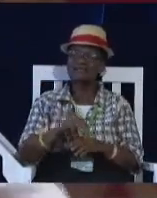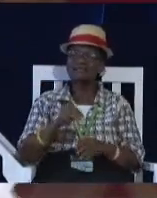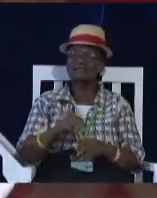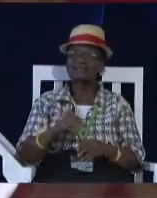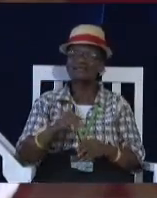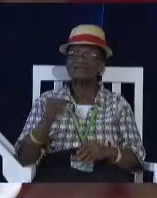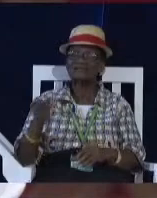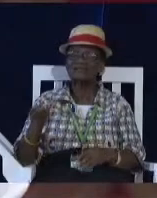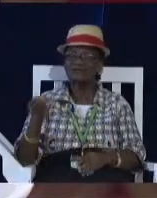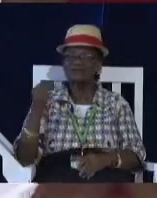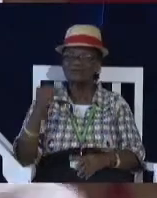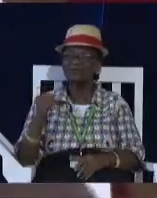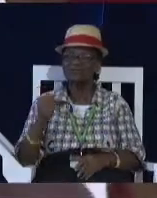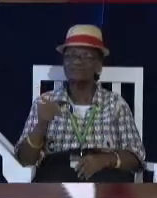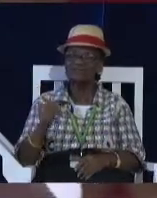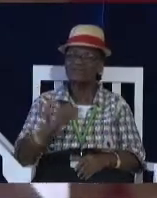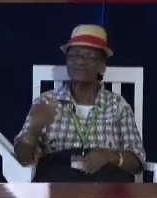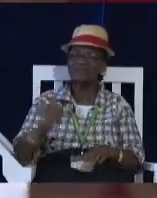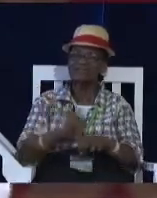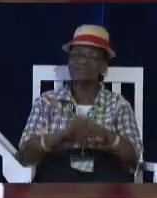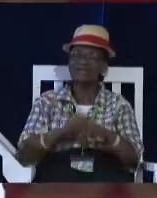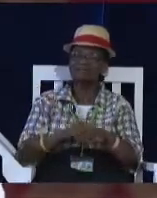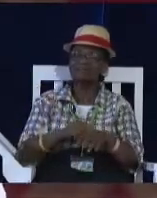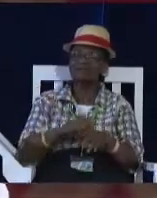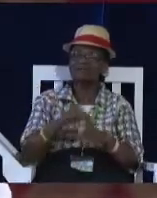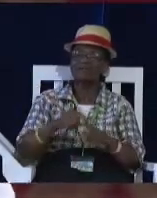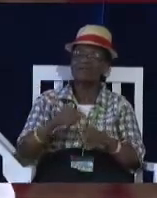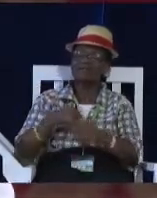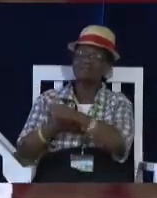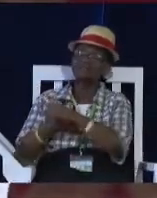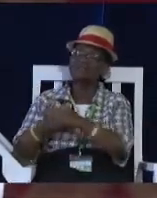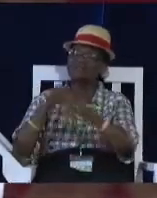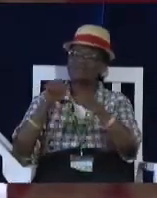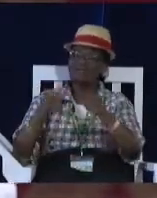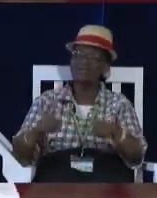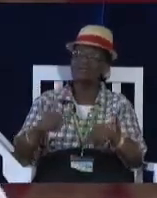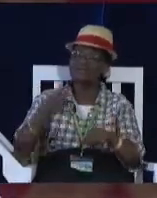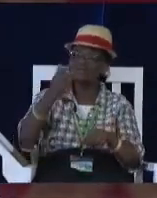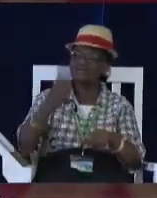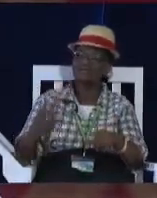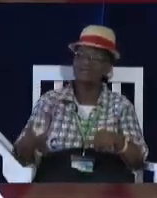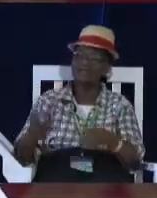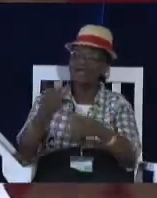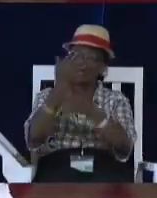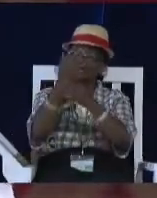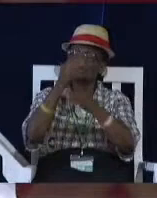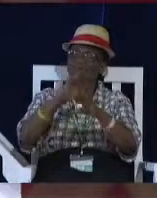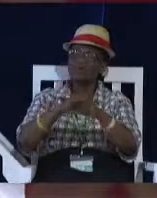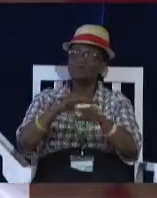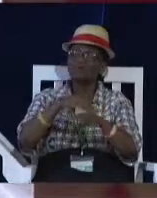There was a time when I could lay hands on all your handkerchiefs.